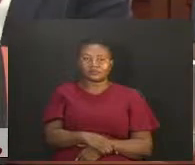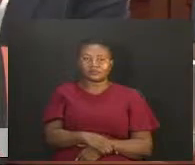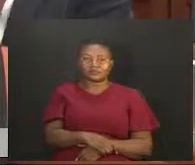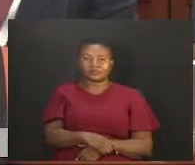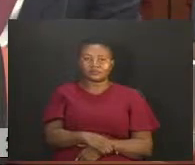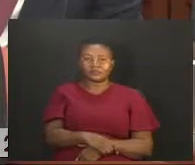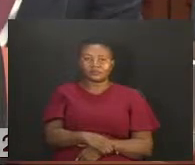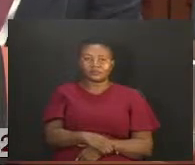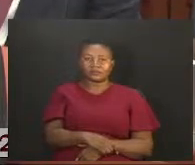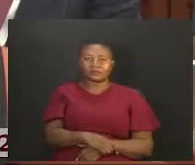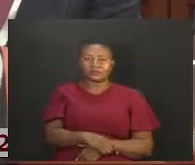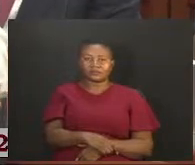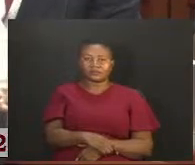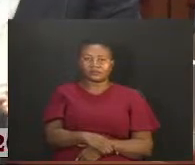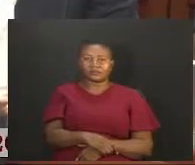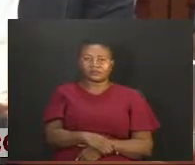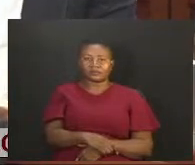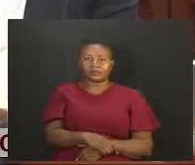There's something else you want me to add.